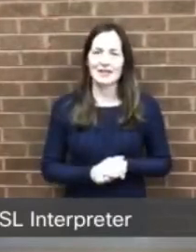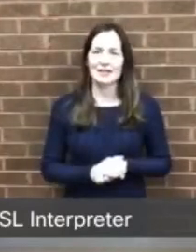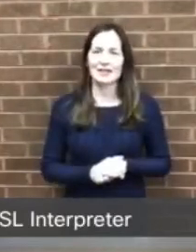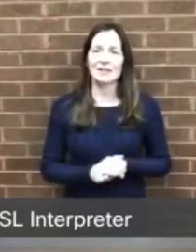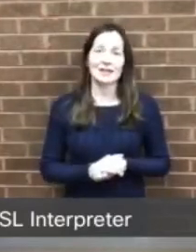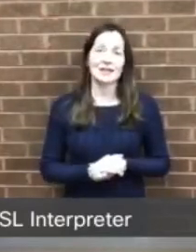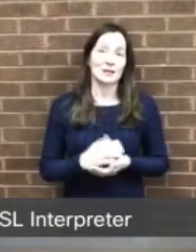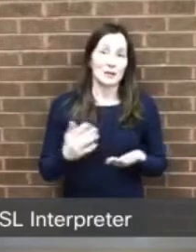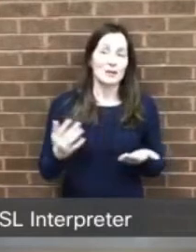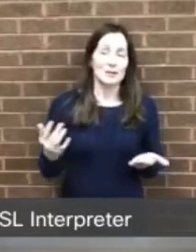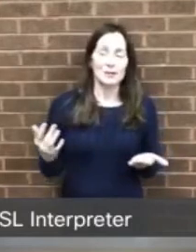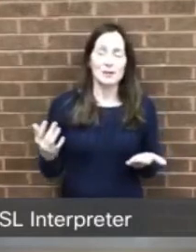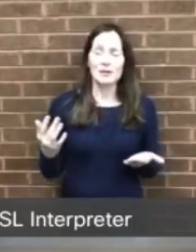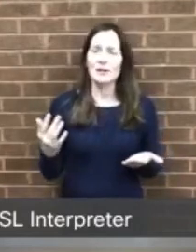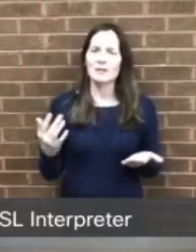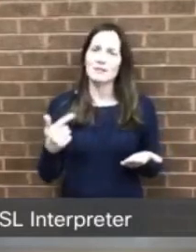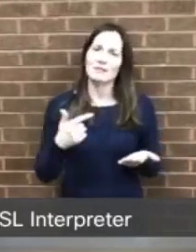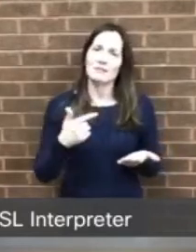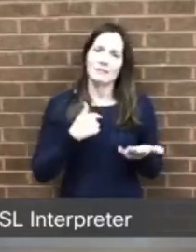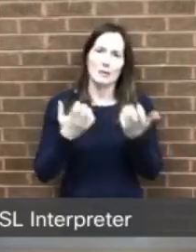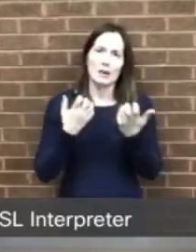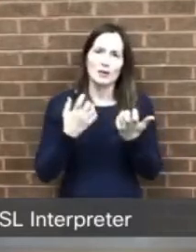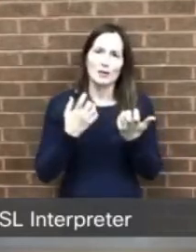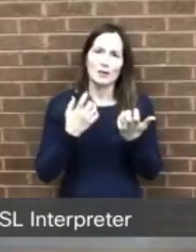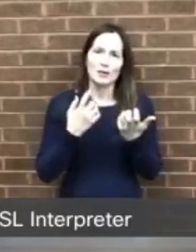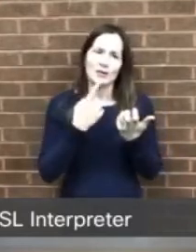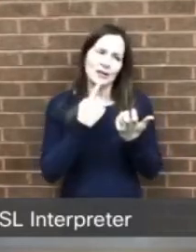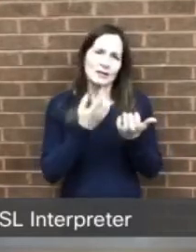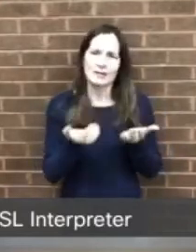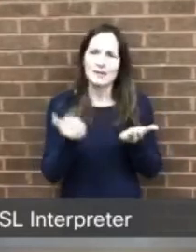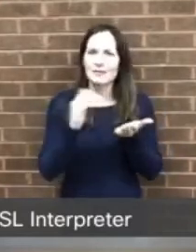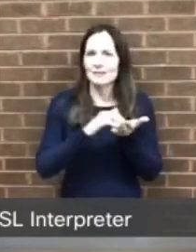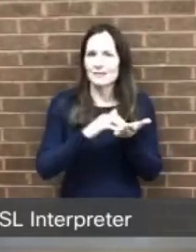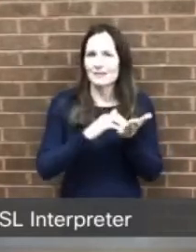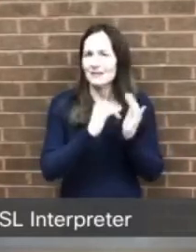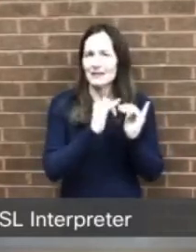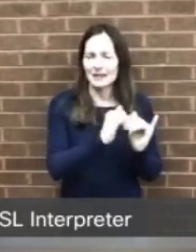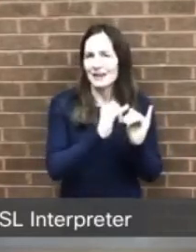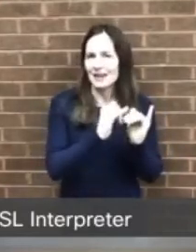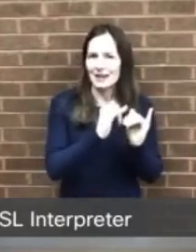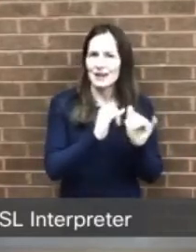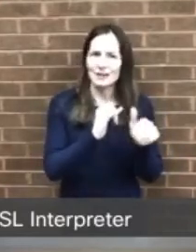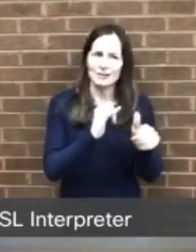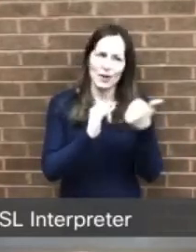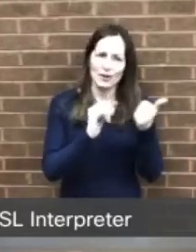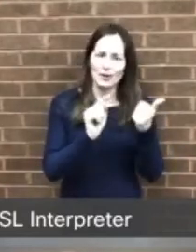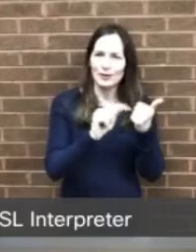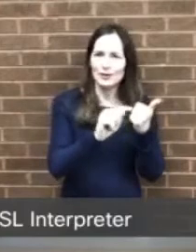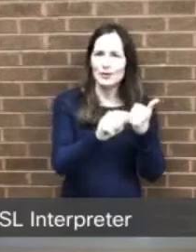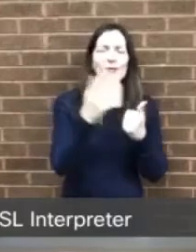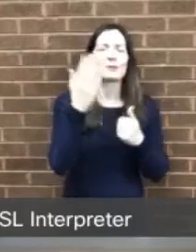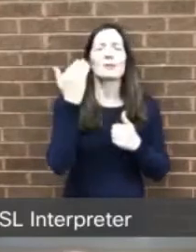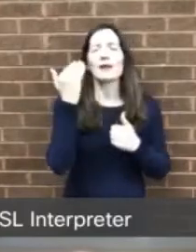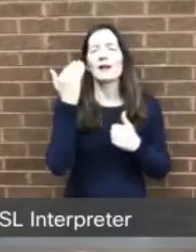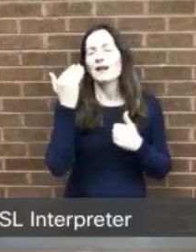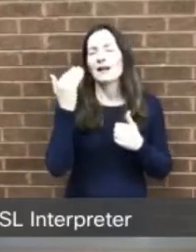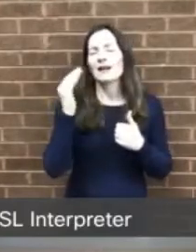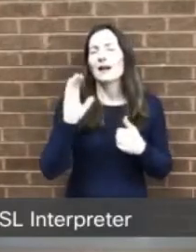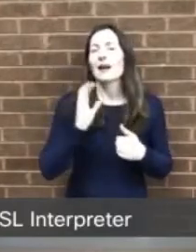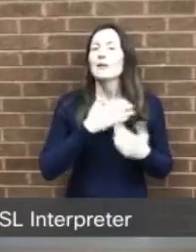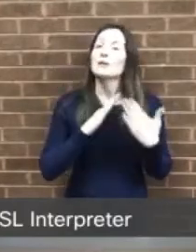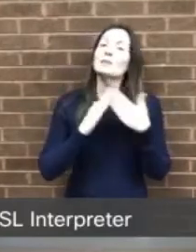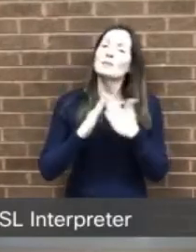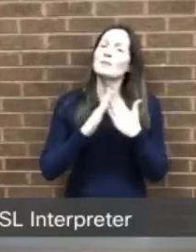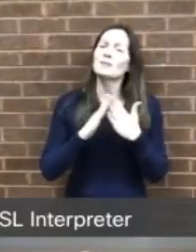the words we've heard before this evening, that's simply because in this community we have shared